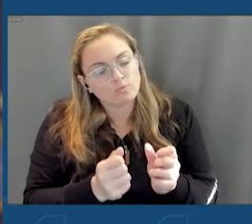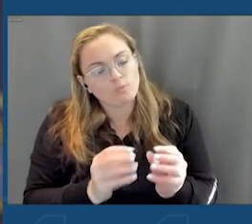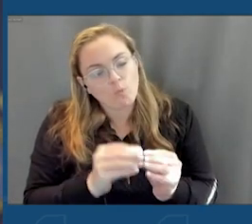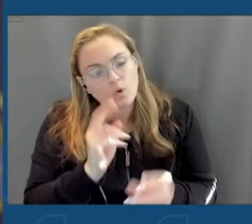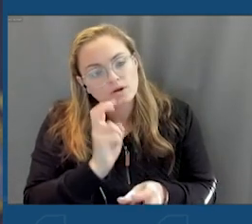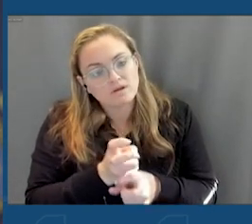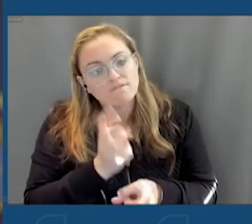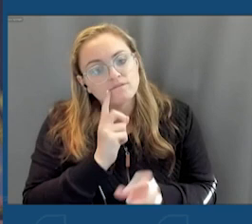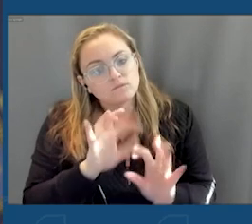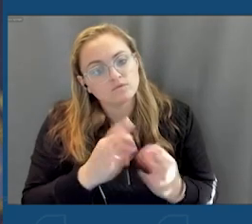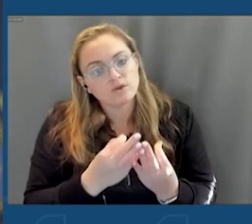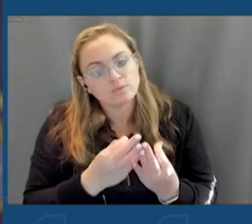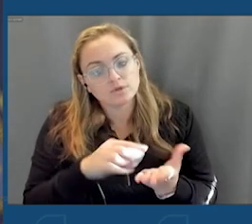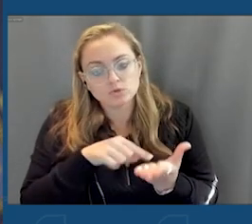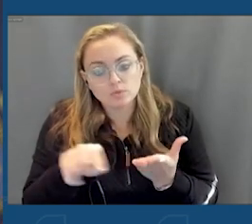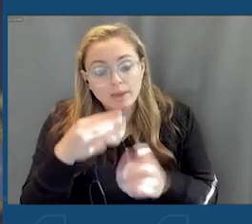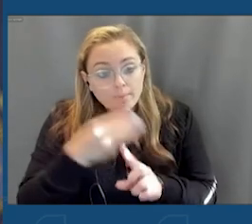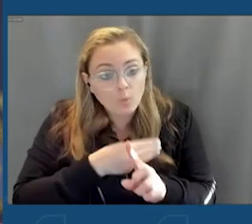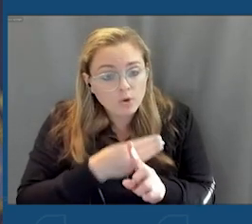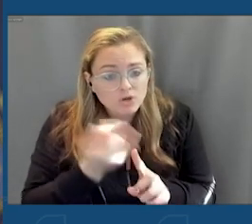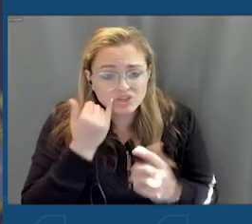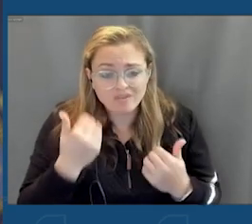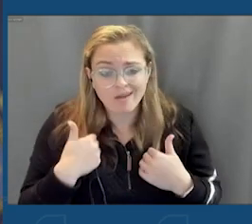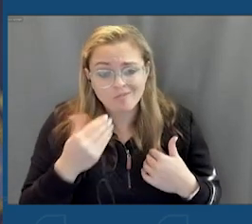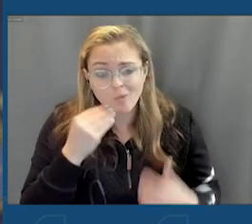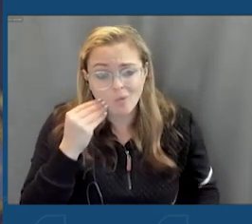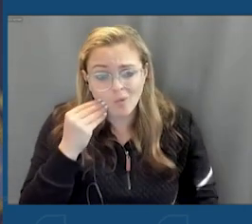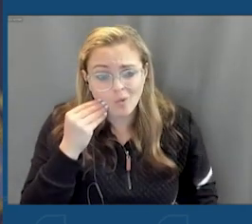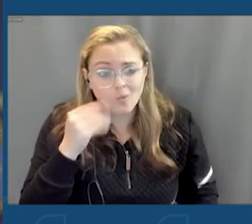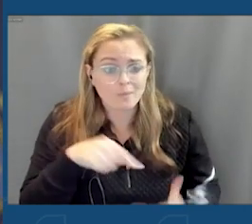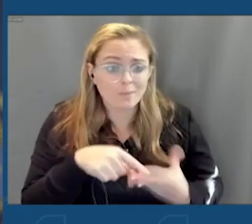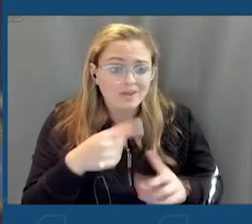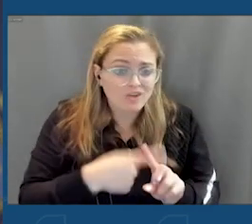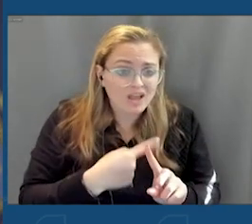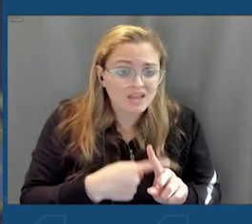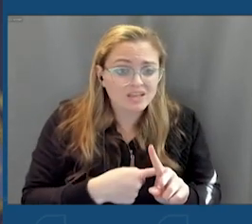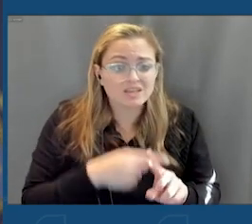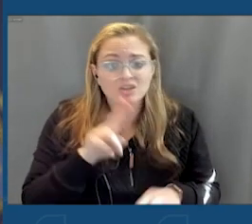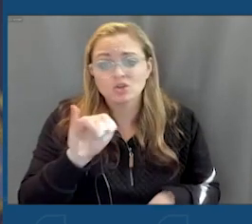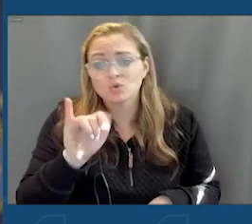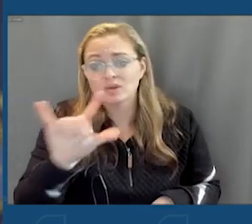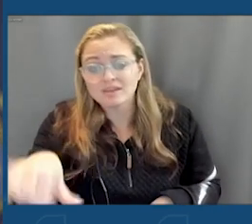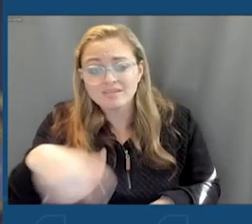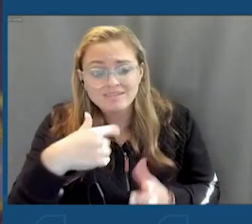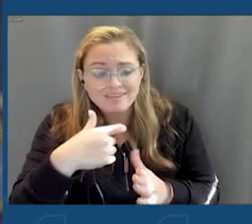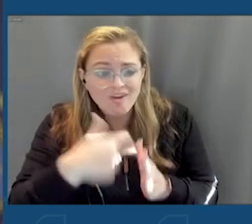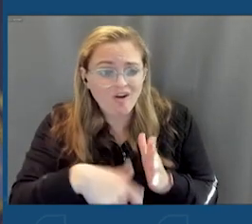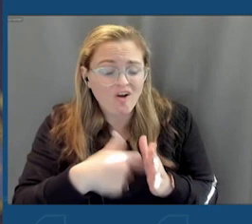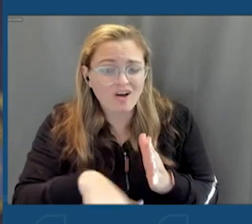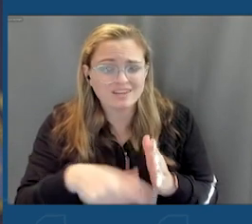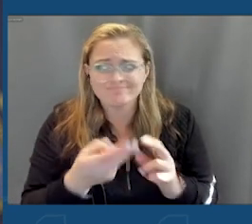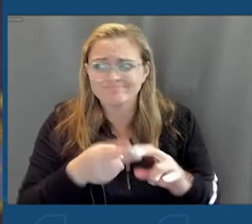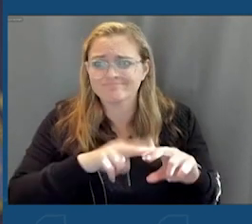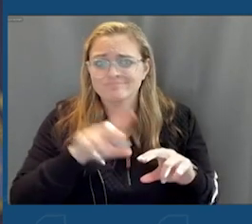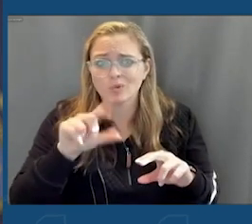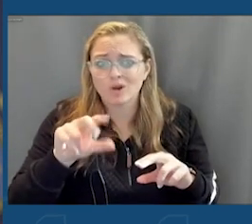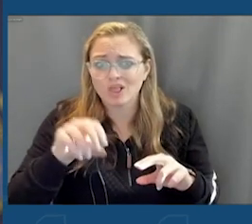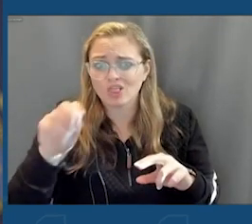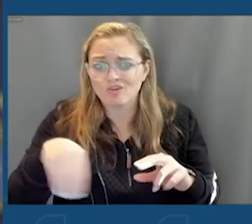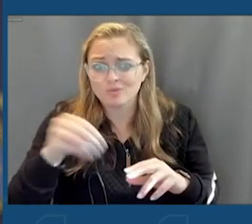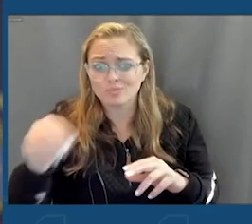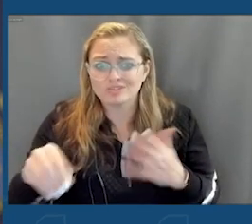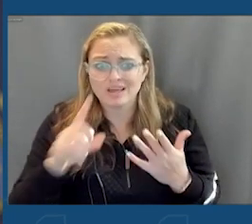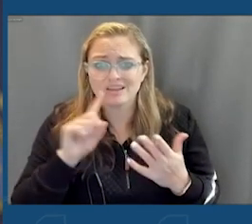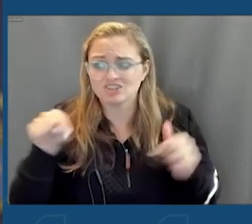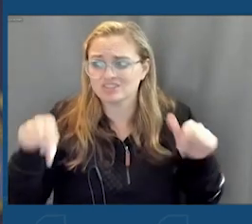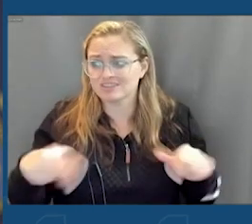to pay the mortgage if they have a home, pay the rent. Utility costs up 20-30% from last year, just this winter alone.